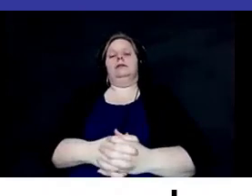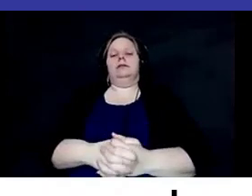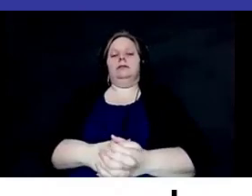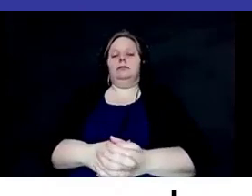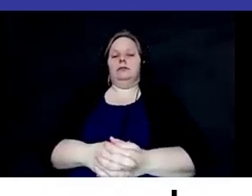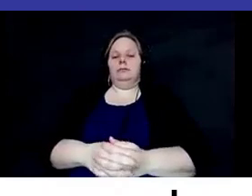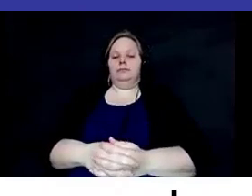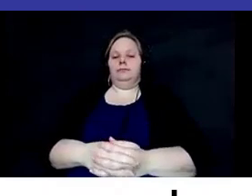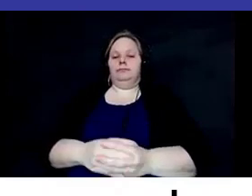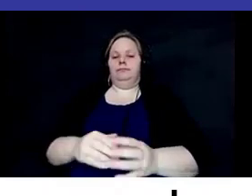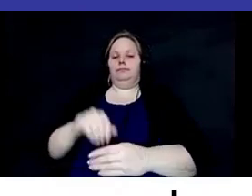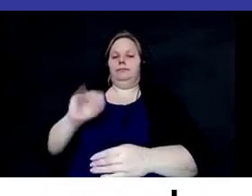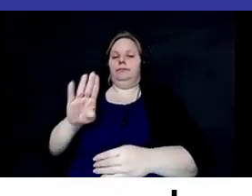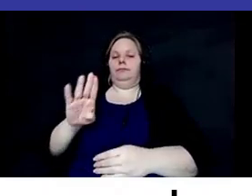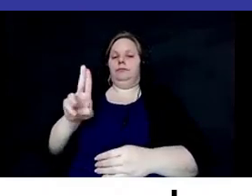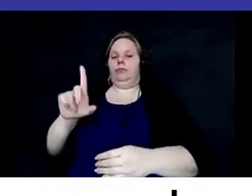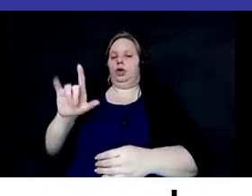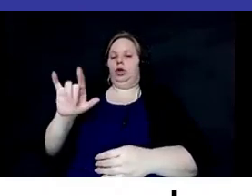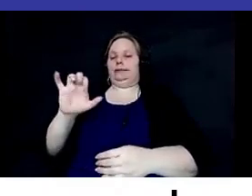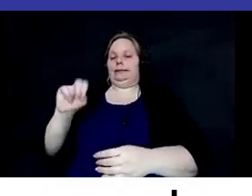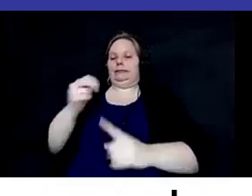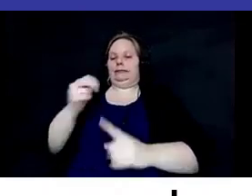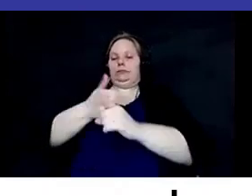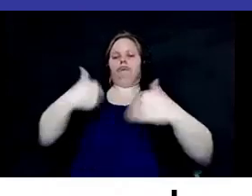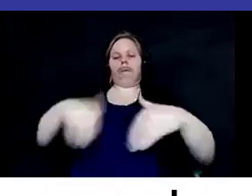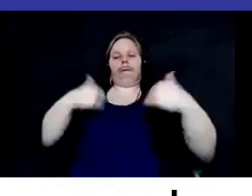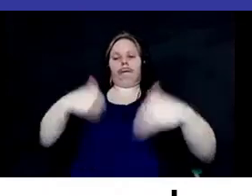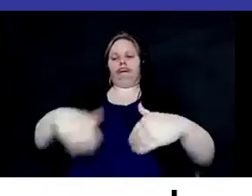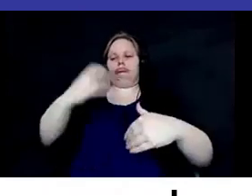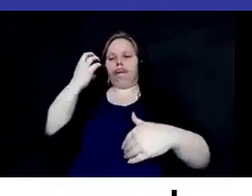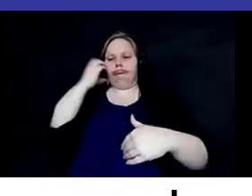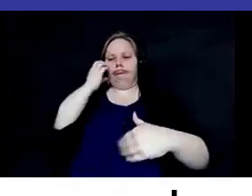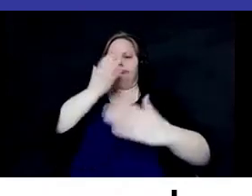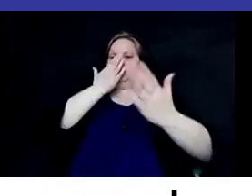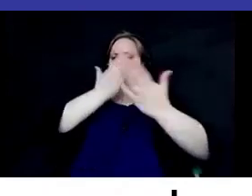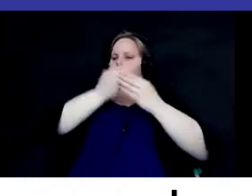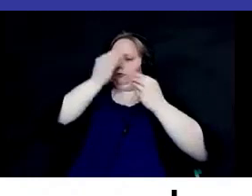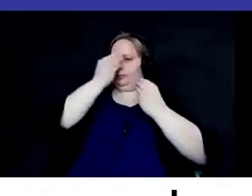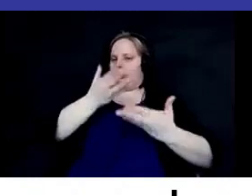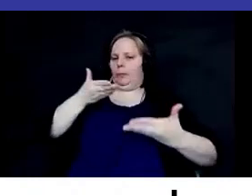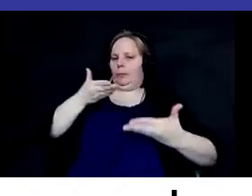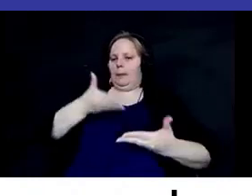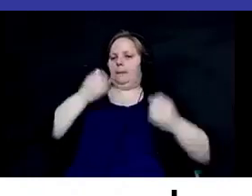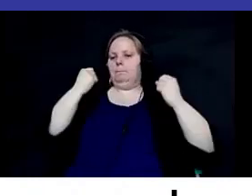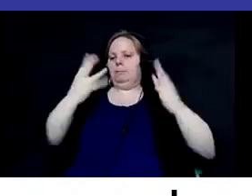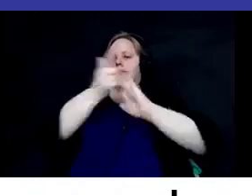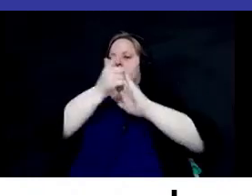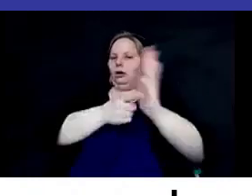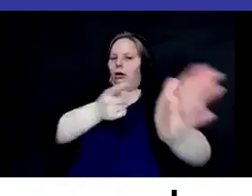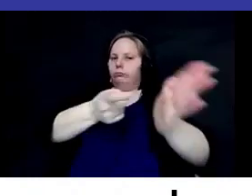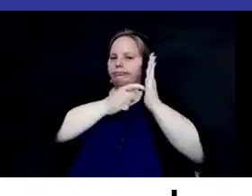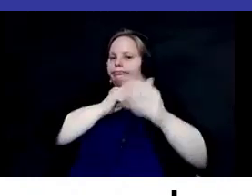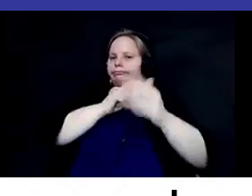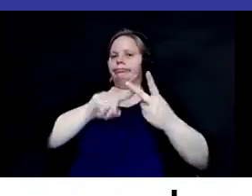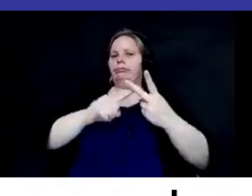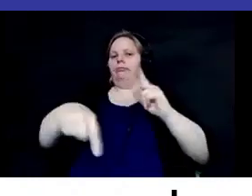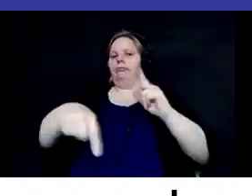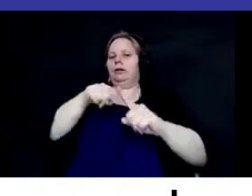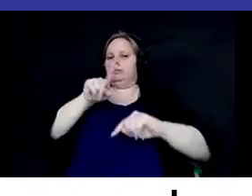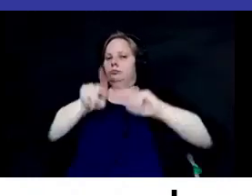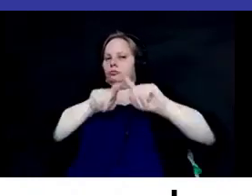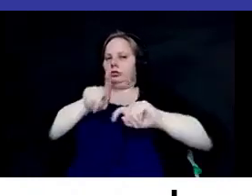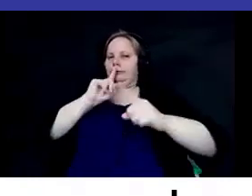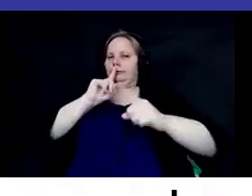bulletin is very robust and has a lot of the legal requirements and question and answers that you may be seeking. We have a